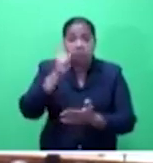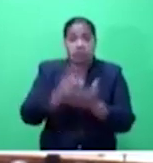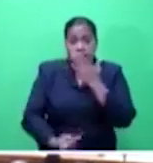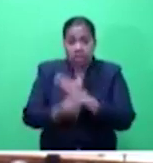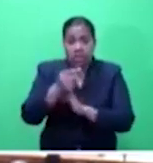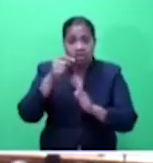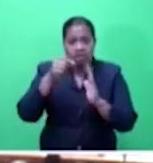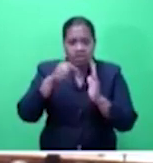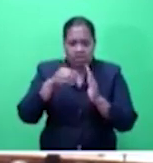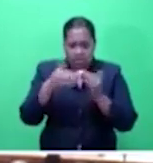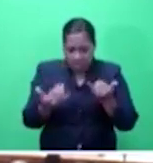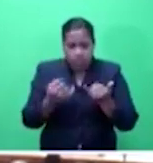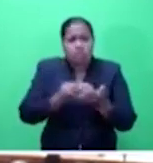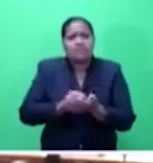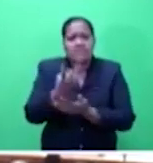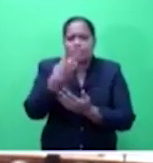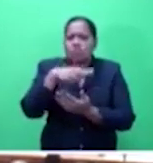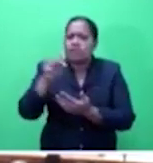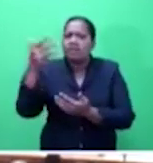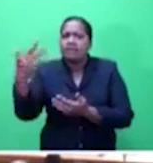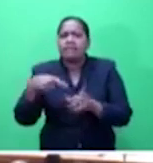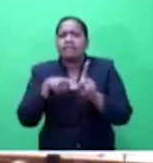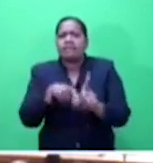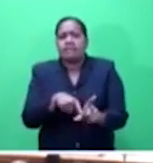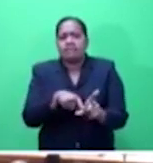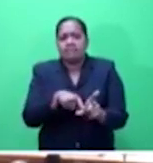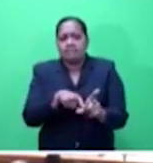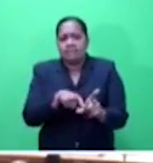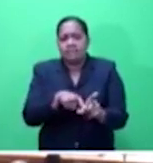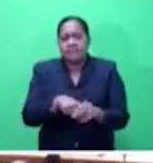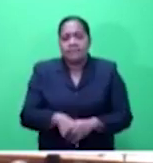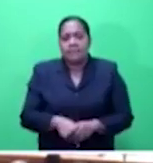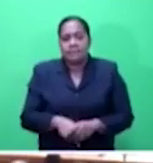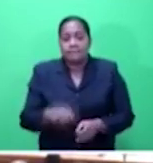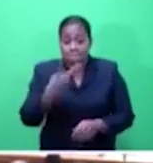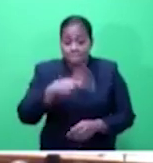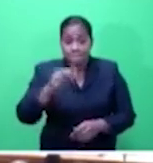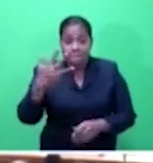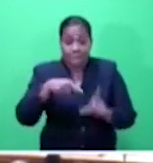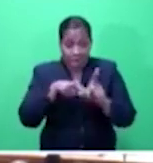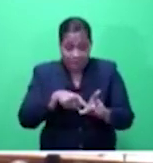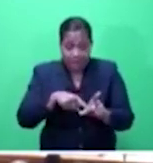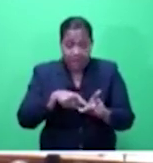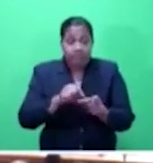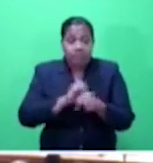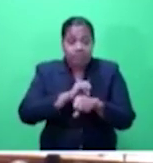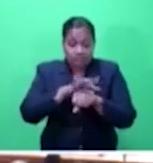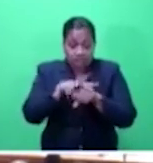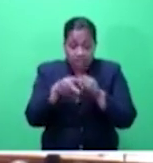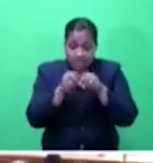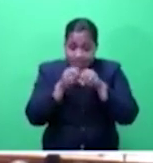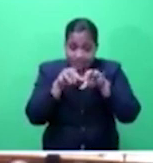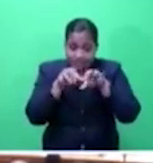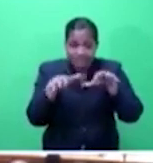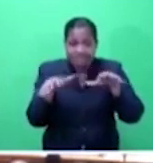feat spanning nearly 29 years. 29 years, Mr. Speaker, sir. Coronavirus has derailed their growth